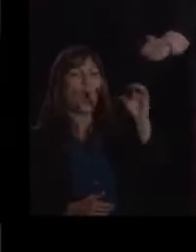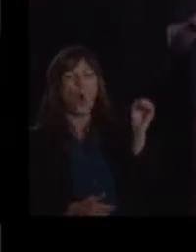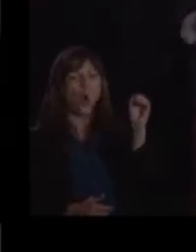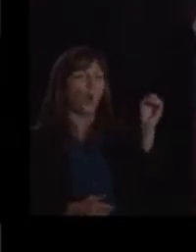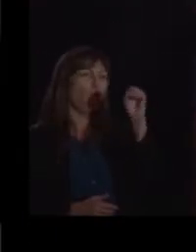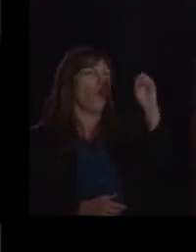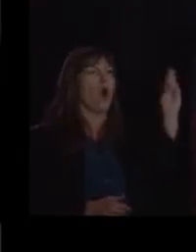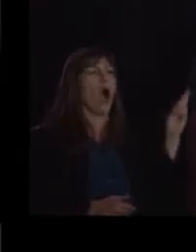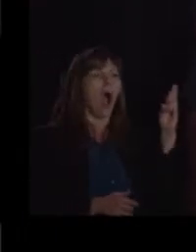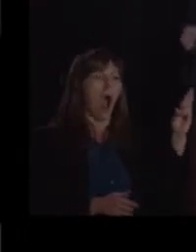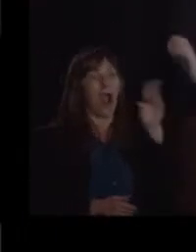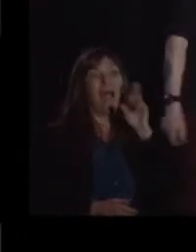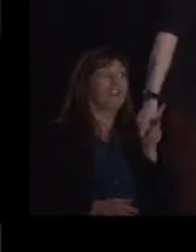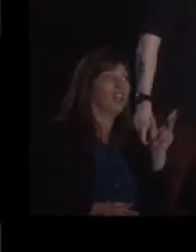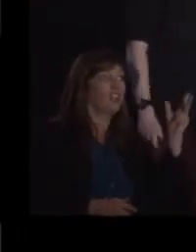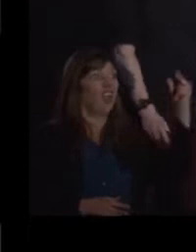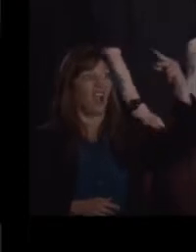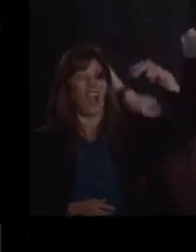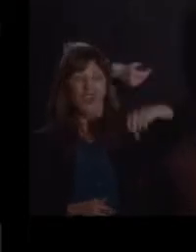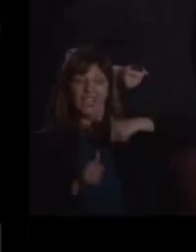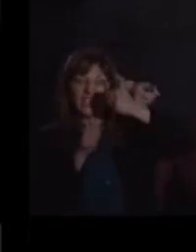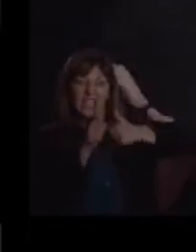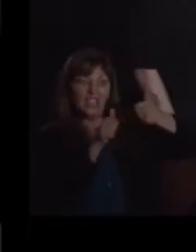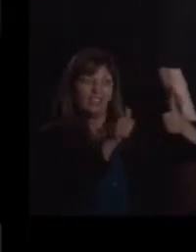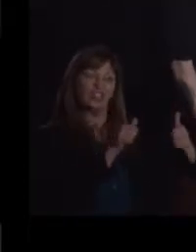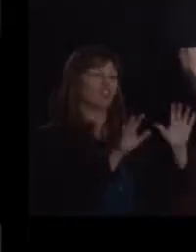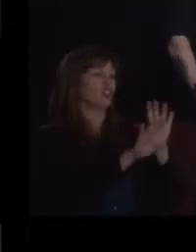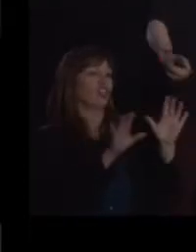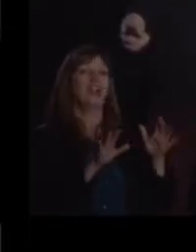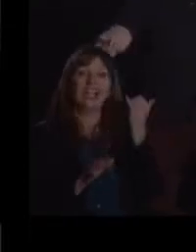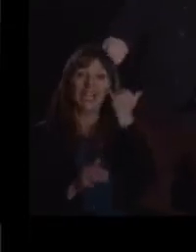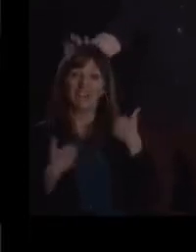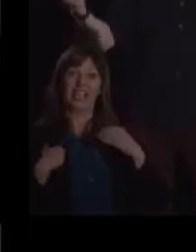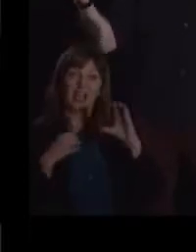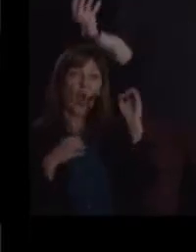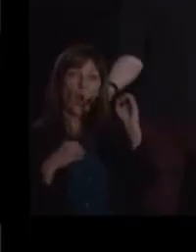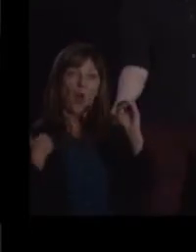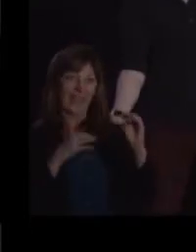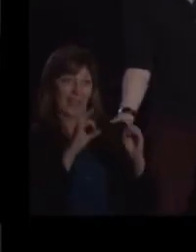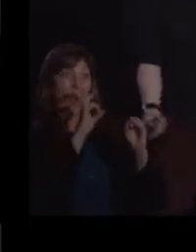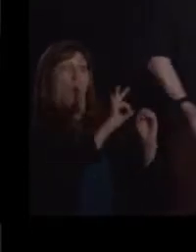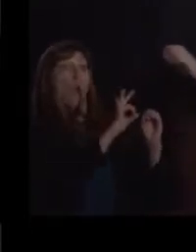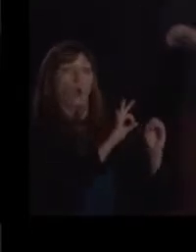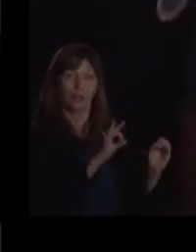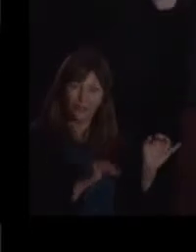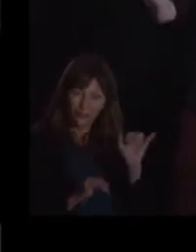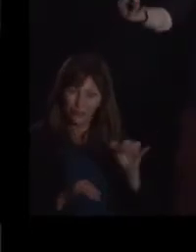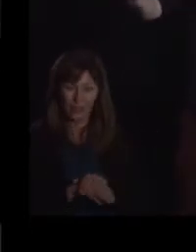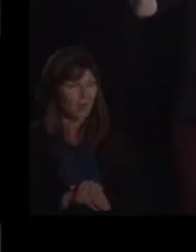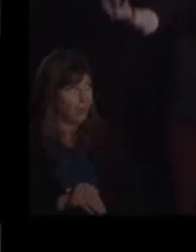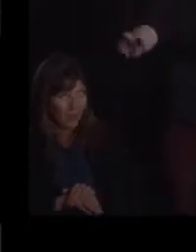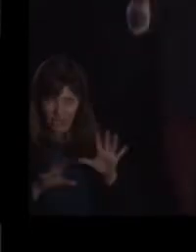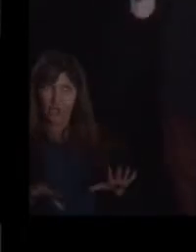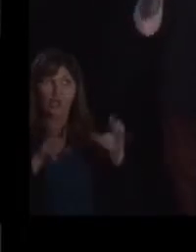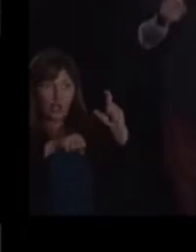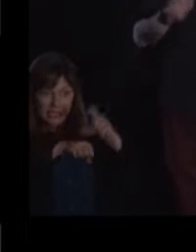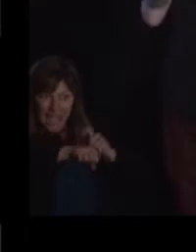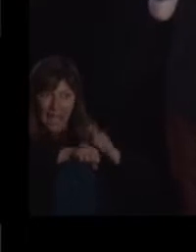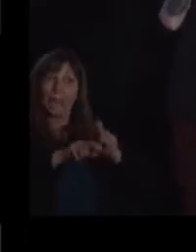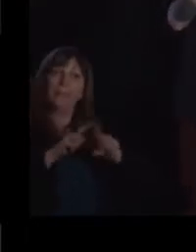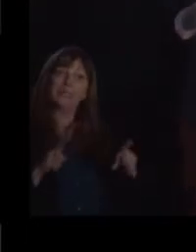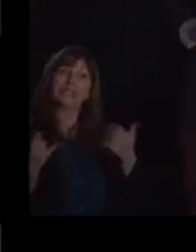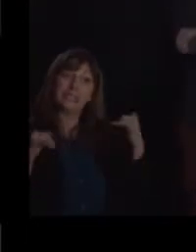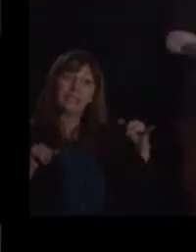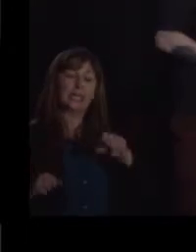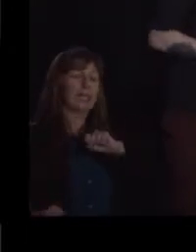and things that have tiny little holes in the middle. But the whole time, it's like, this is so mental. But I love it. I love it. What an incredible